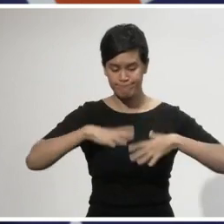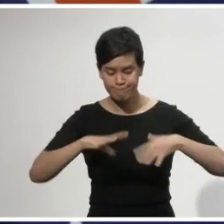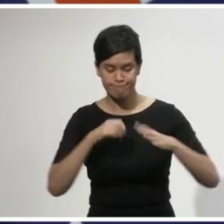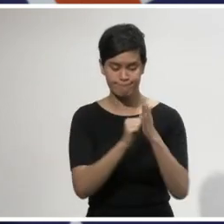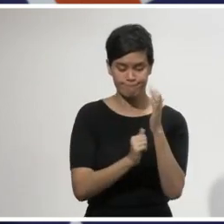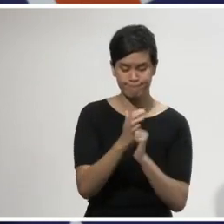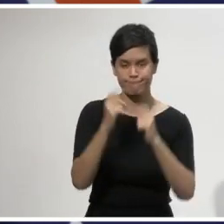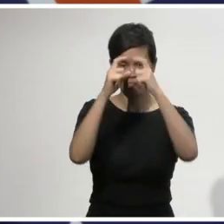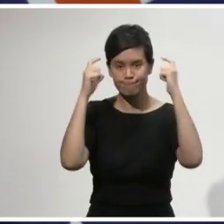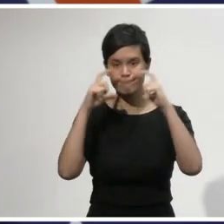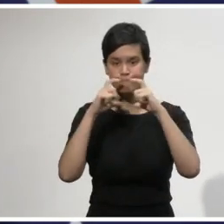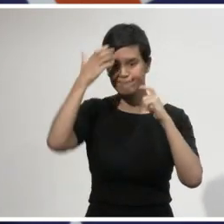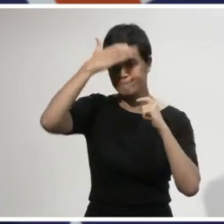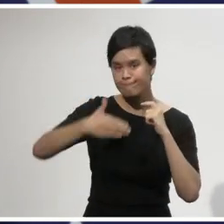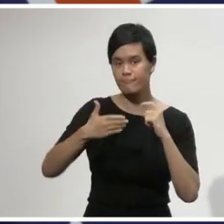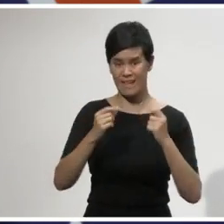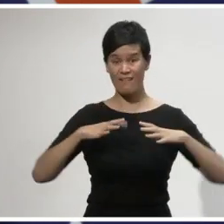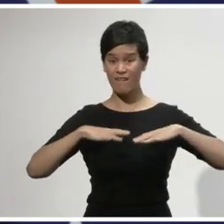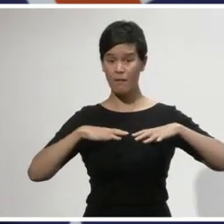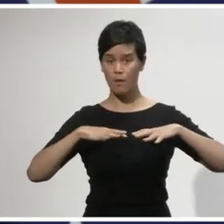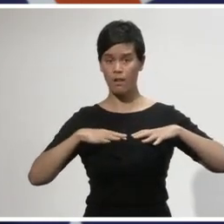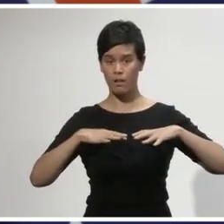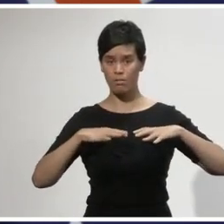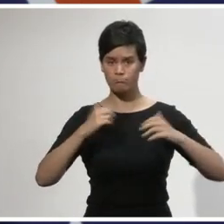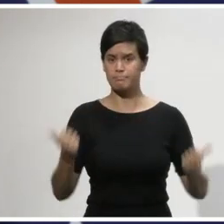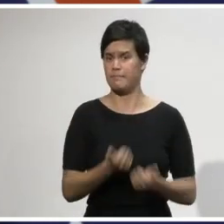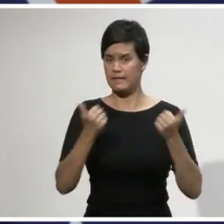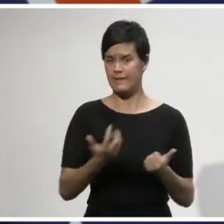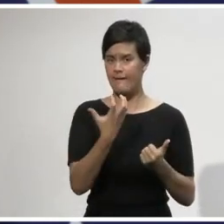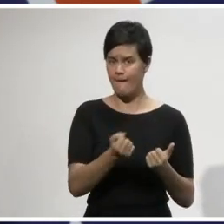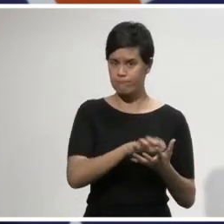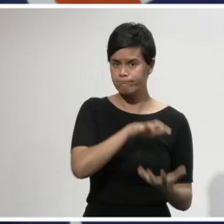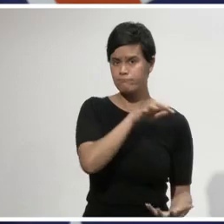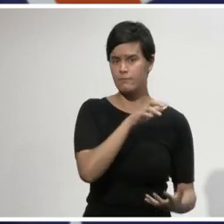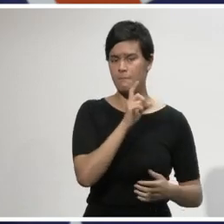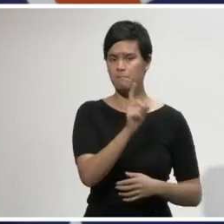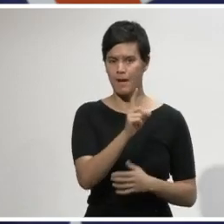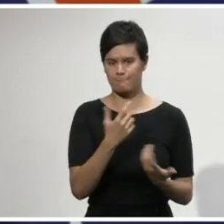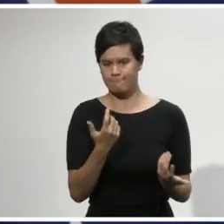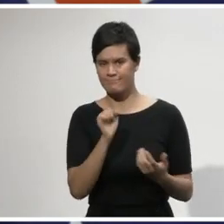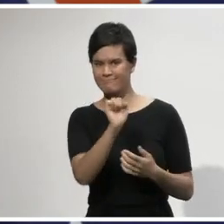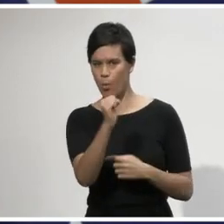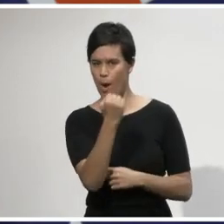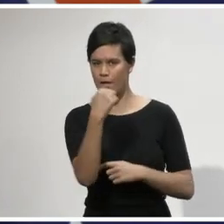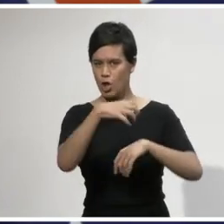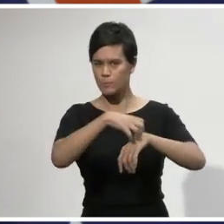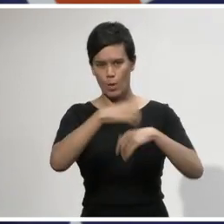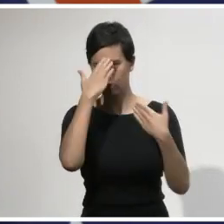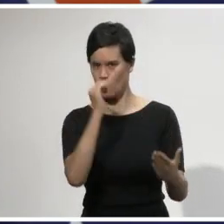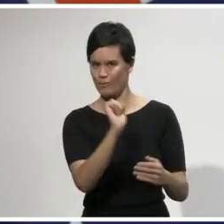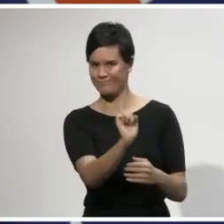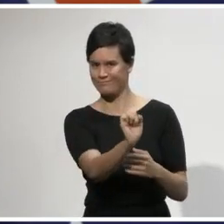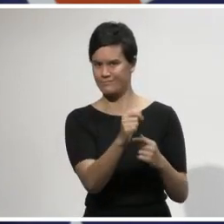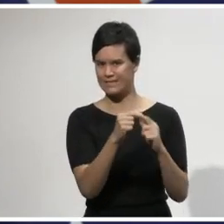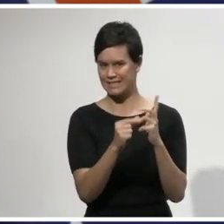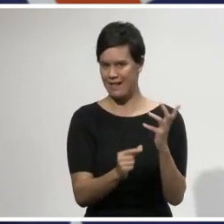is available for staff. There is no shortage of PPE, so I don't actually know the details of that. Would it be a concern